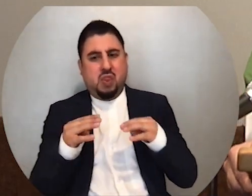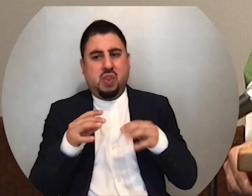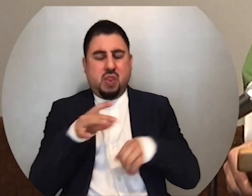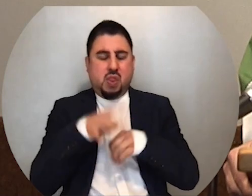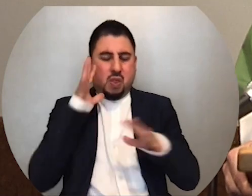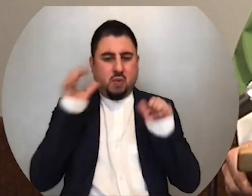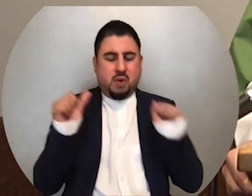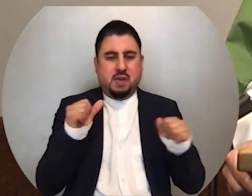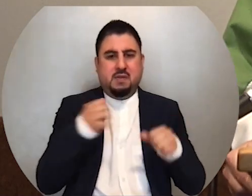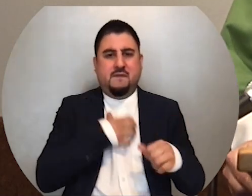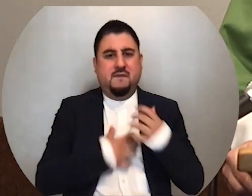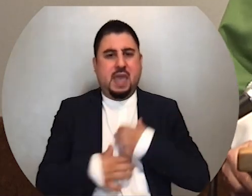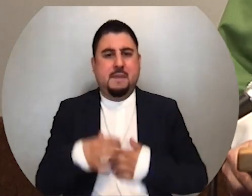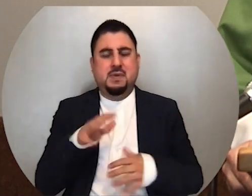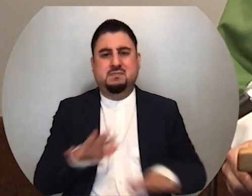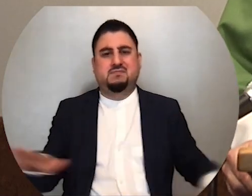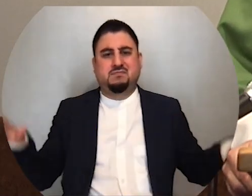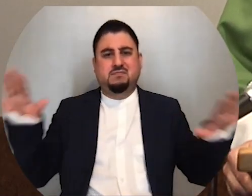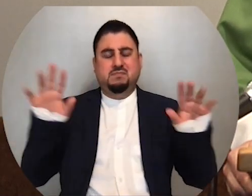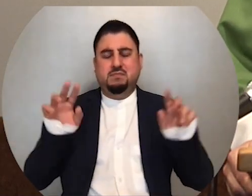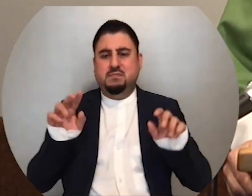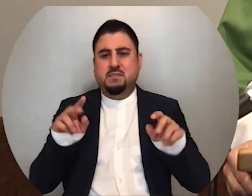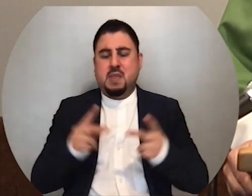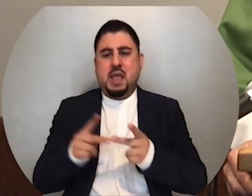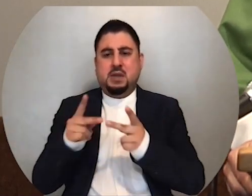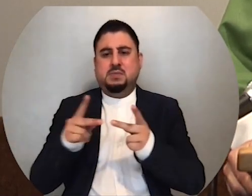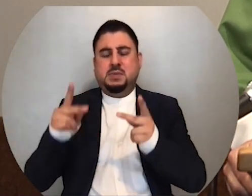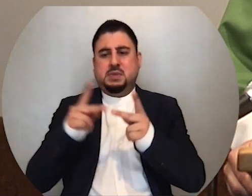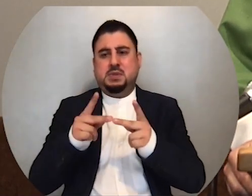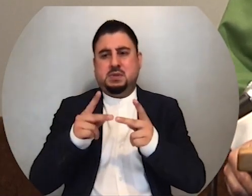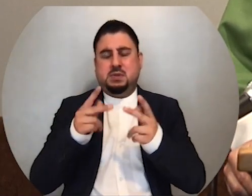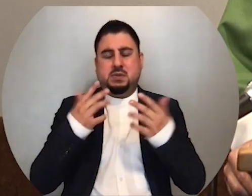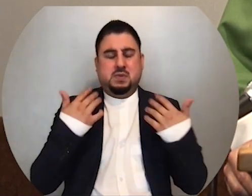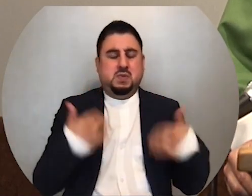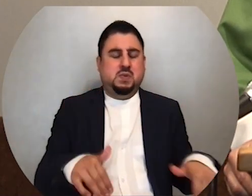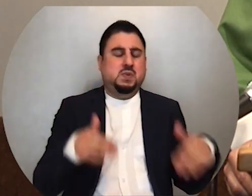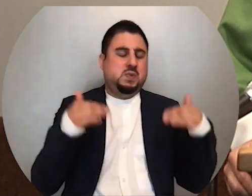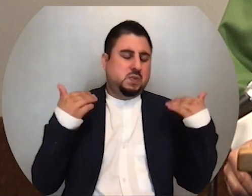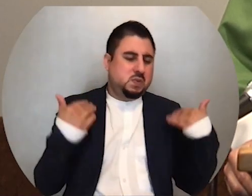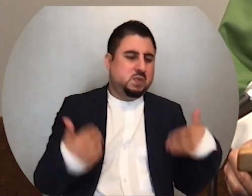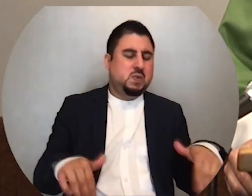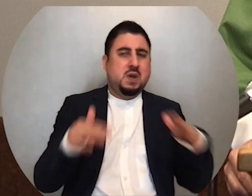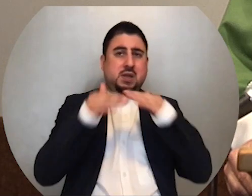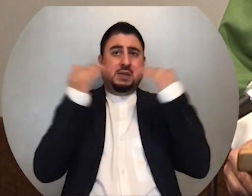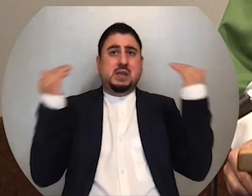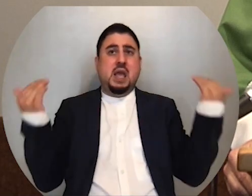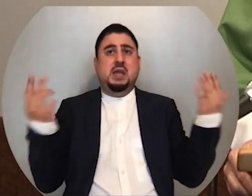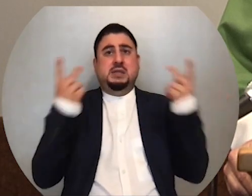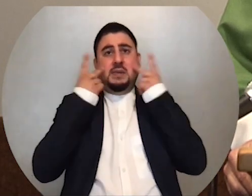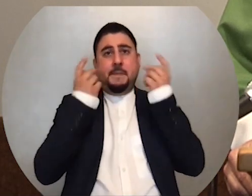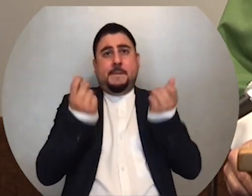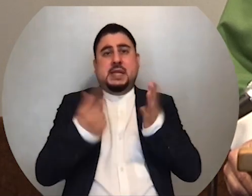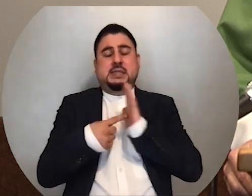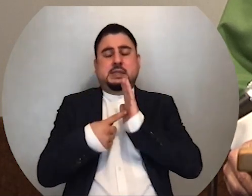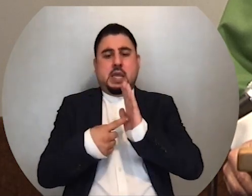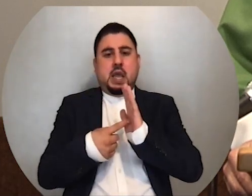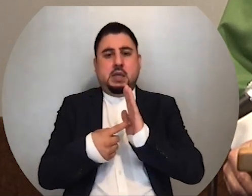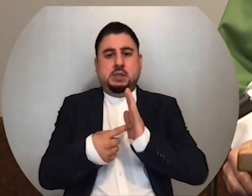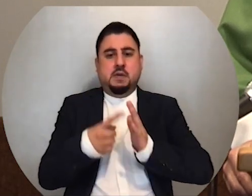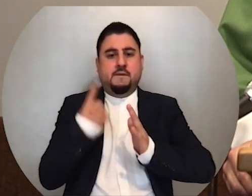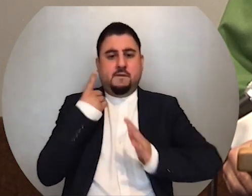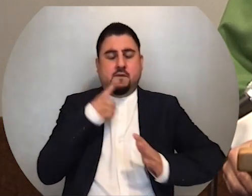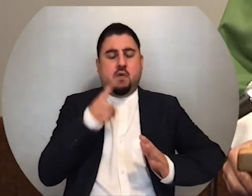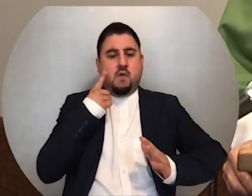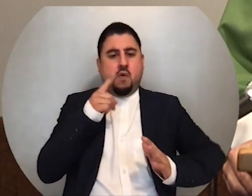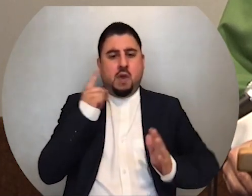famines, and plagues from place to place, and awesome sights and mighty signs will come from the sky. Before all